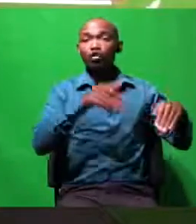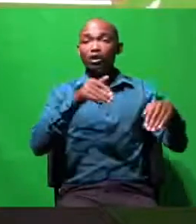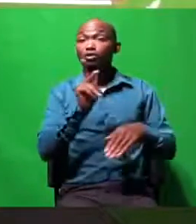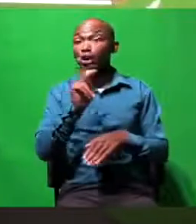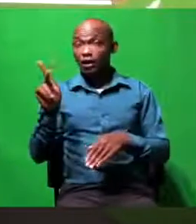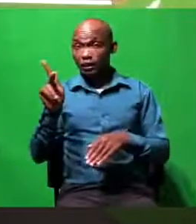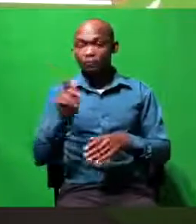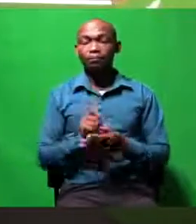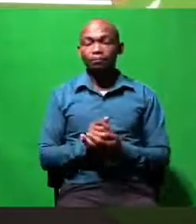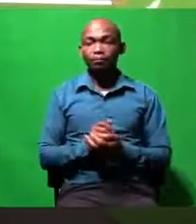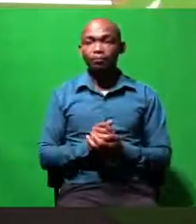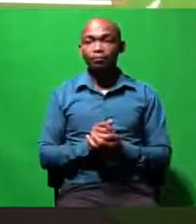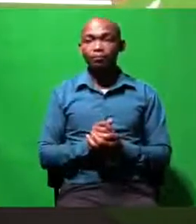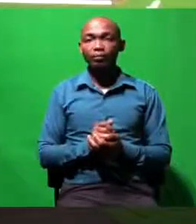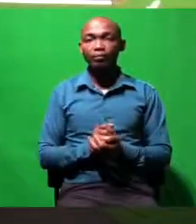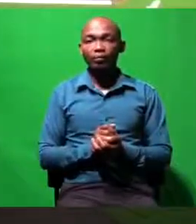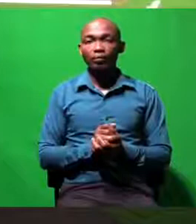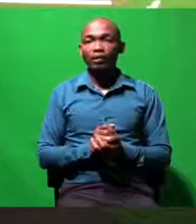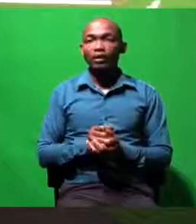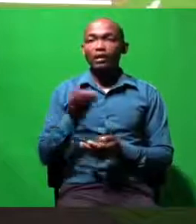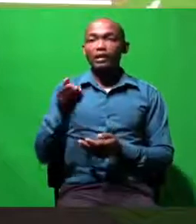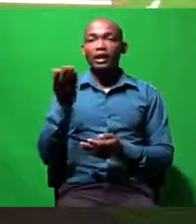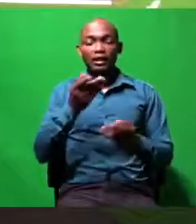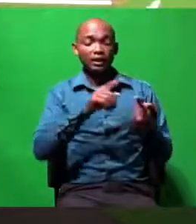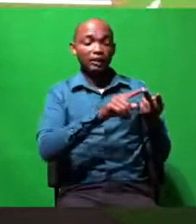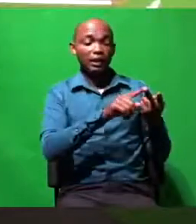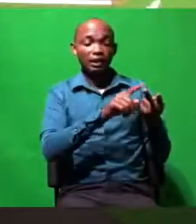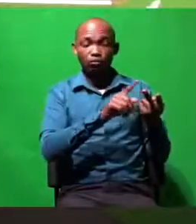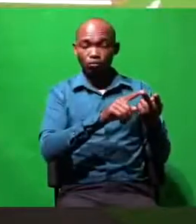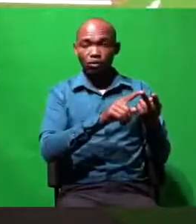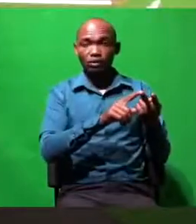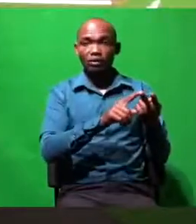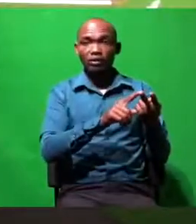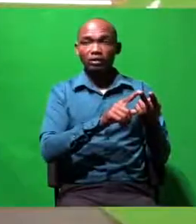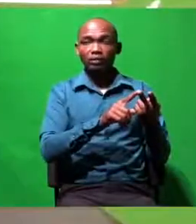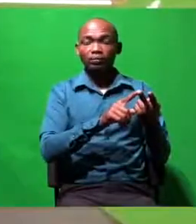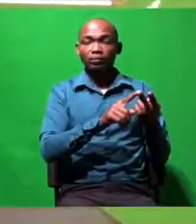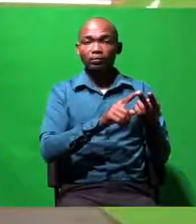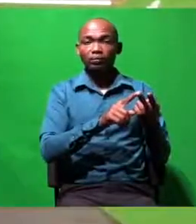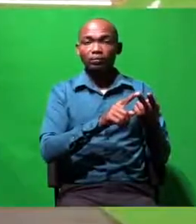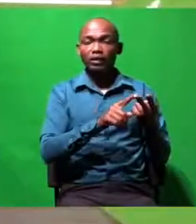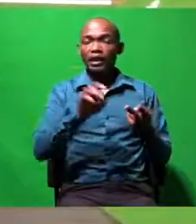organ of government. So another organ of government called